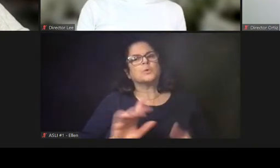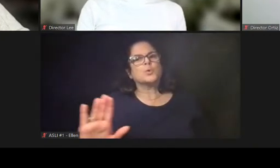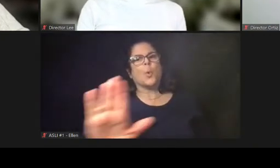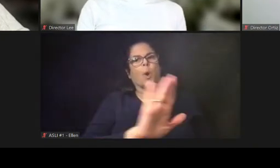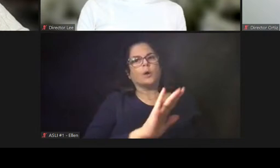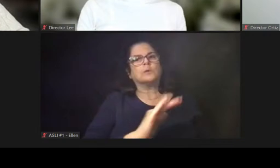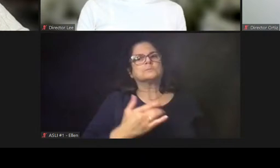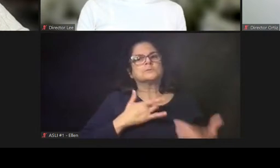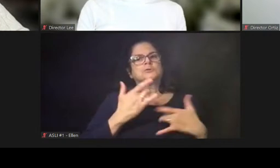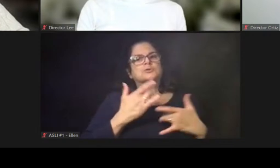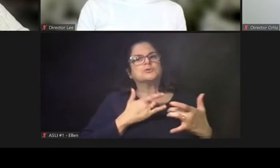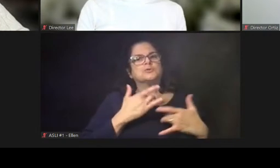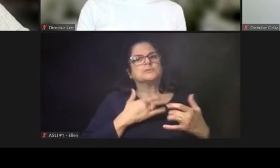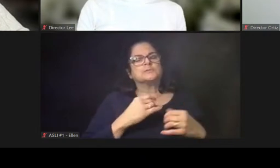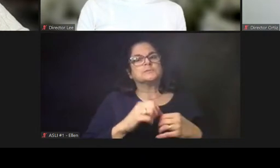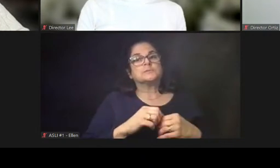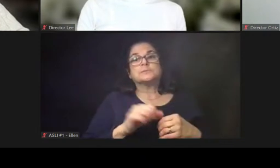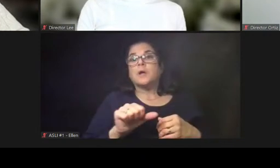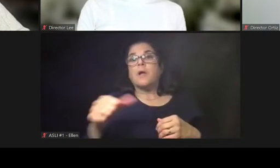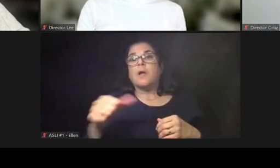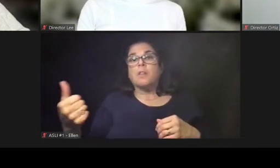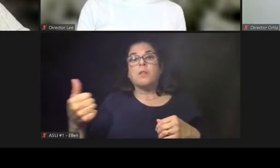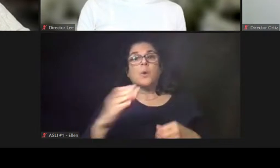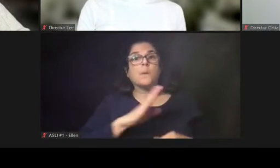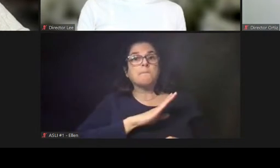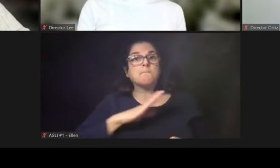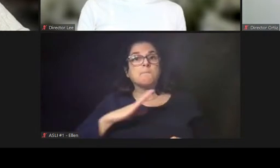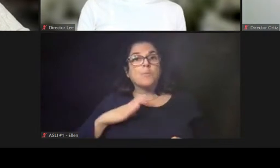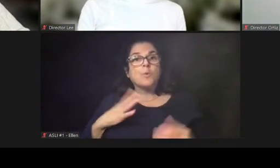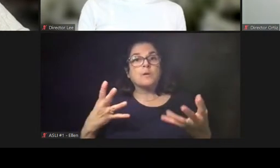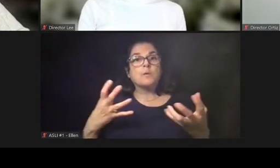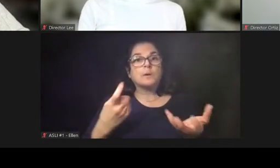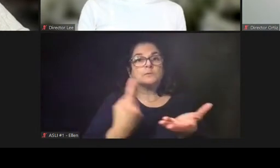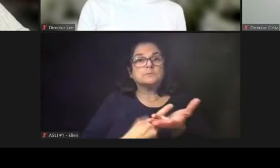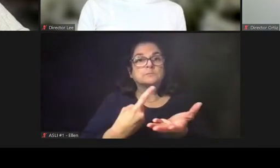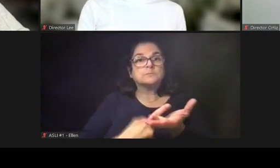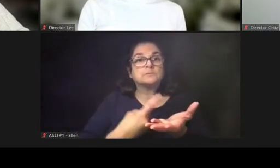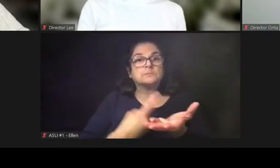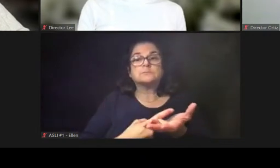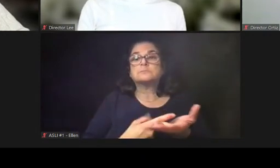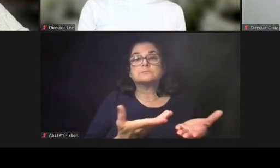Are there any other members that want to address the public comments?